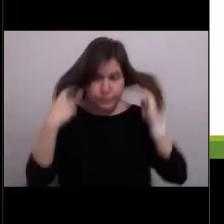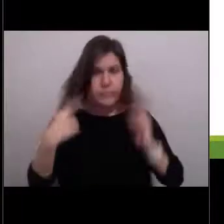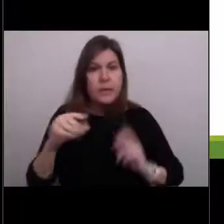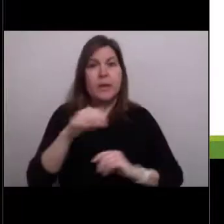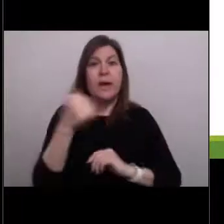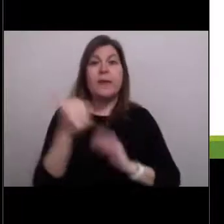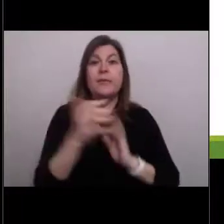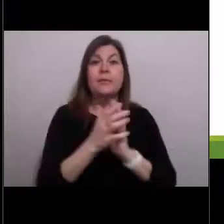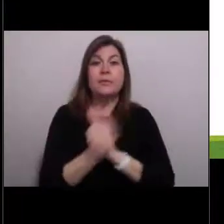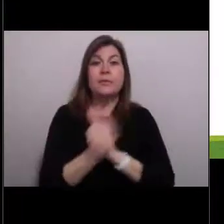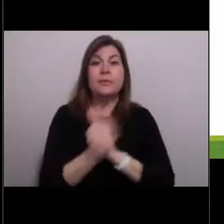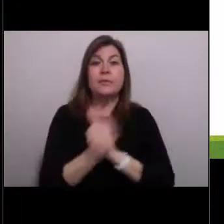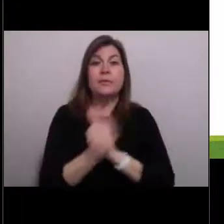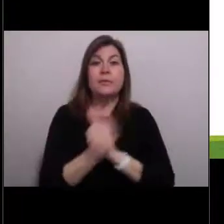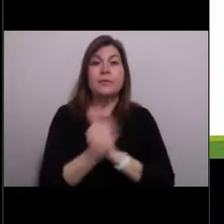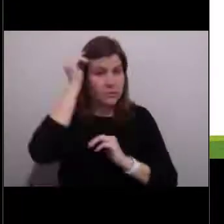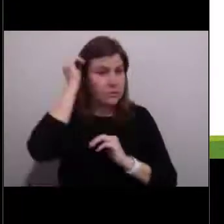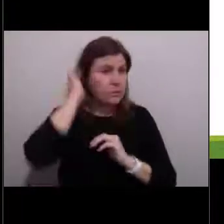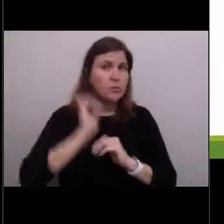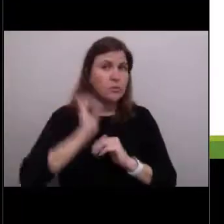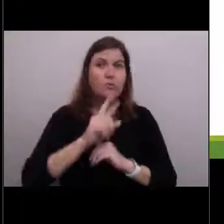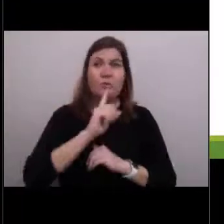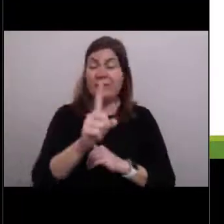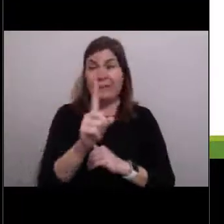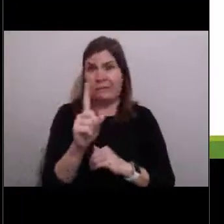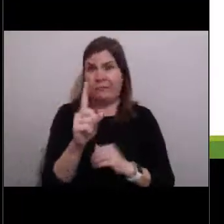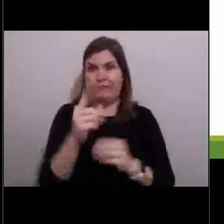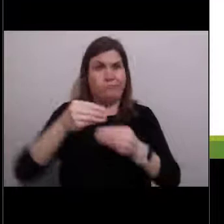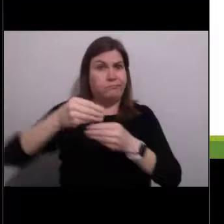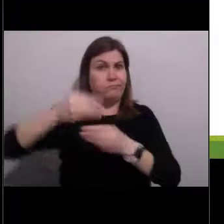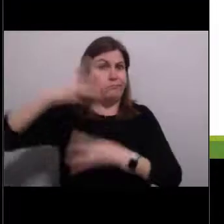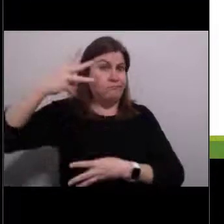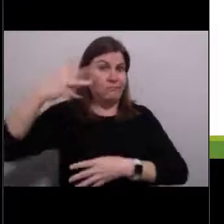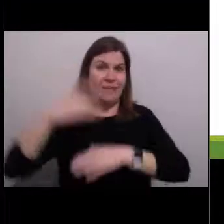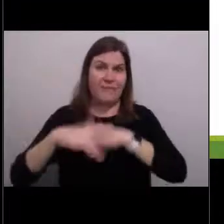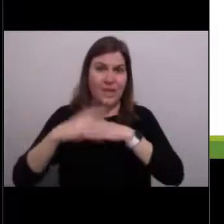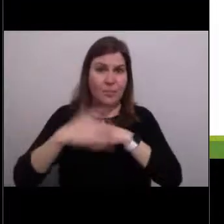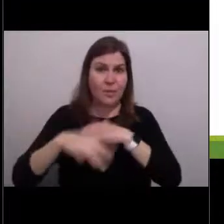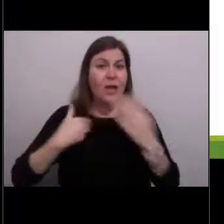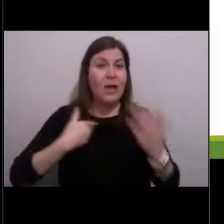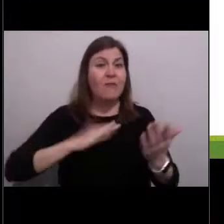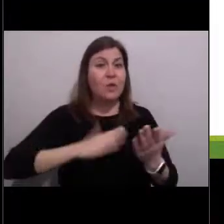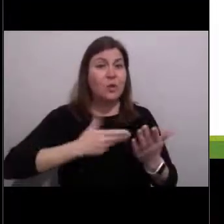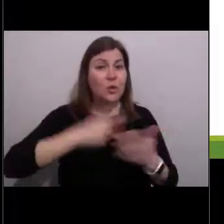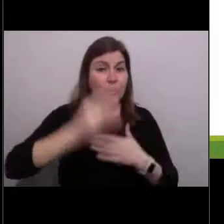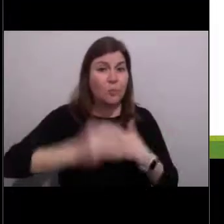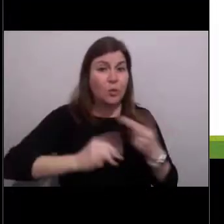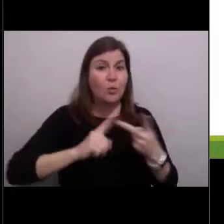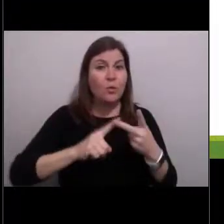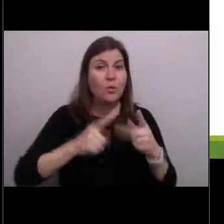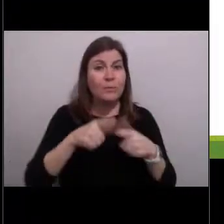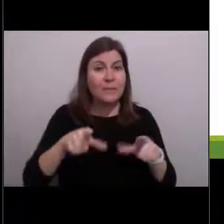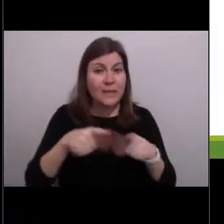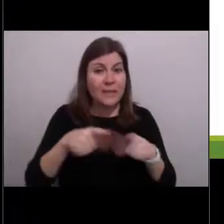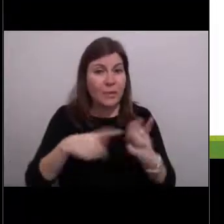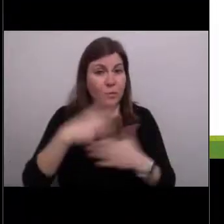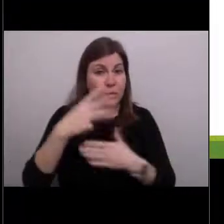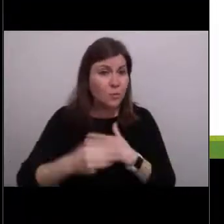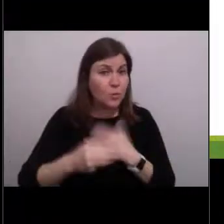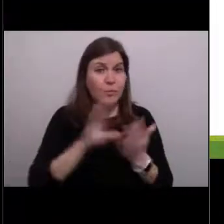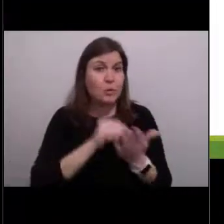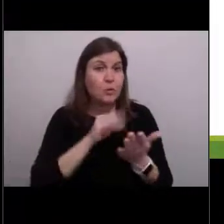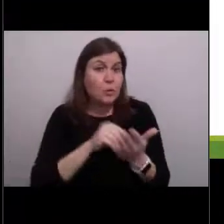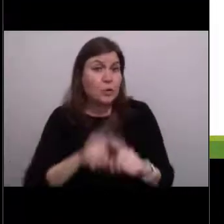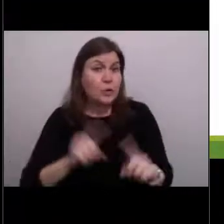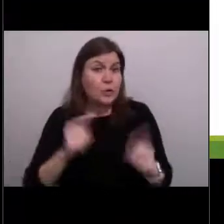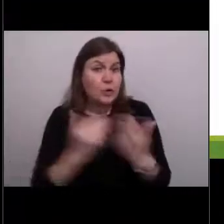know, let your imagination run wild, really. As I say, there's cooking programs, language programs, all kinds of things. And finally, you can even